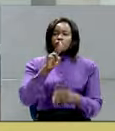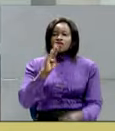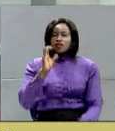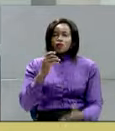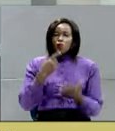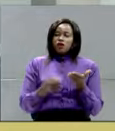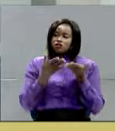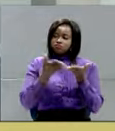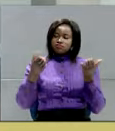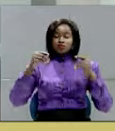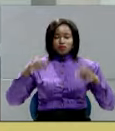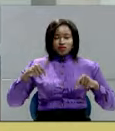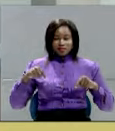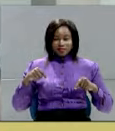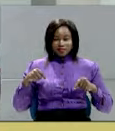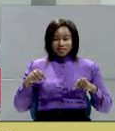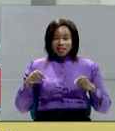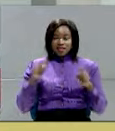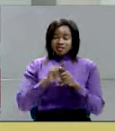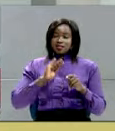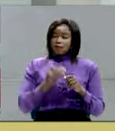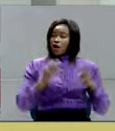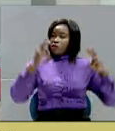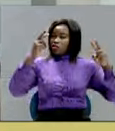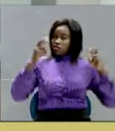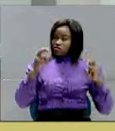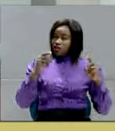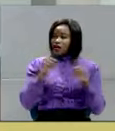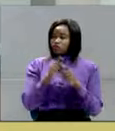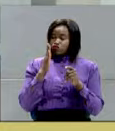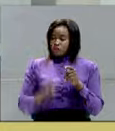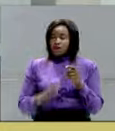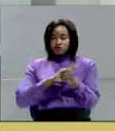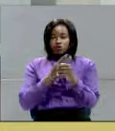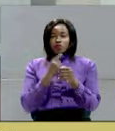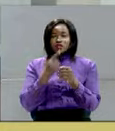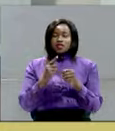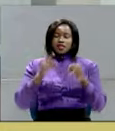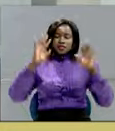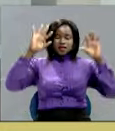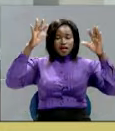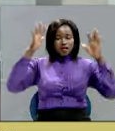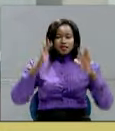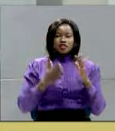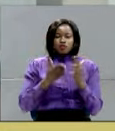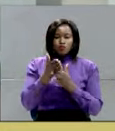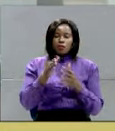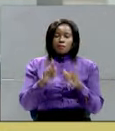today. And our motto as Human Resource, we say, succeeding through